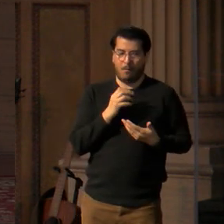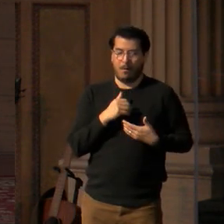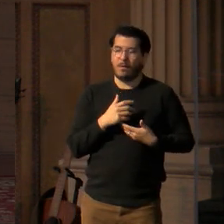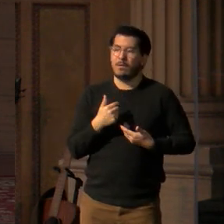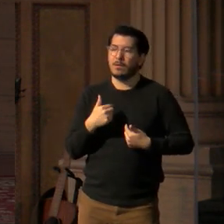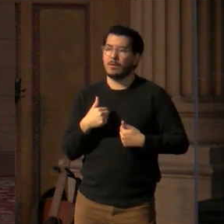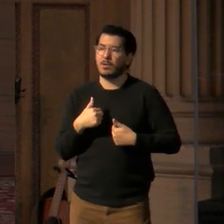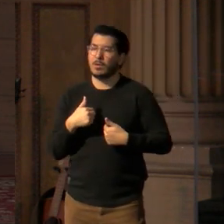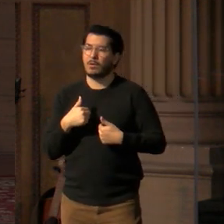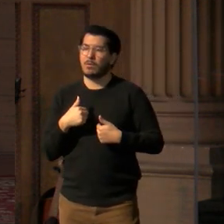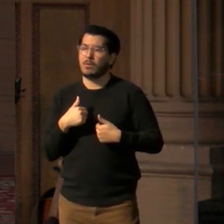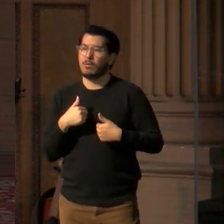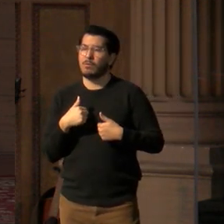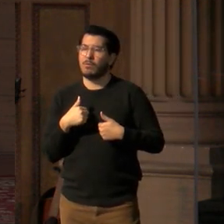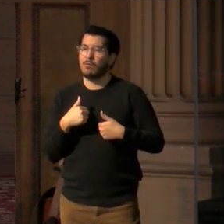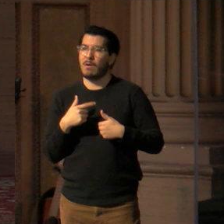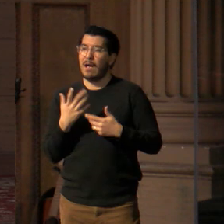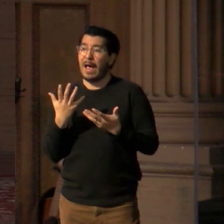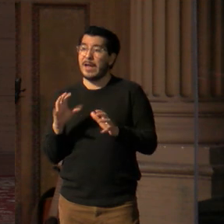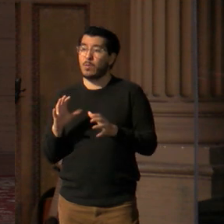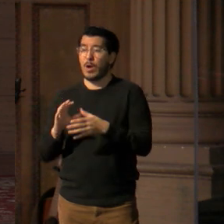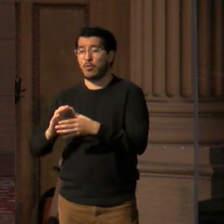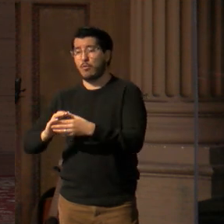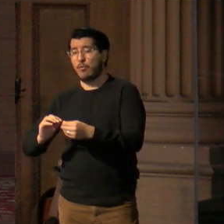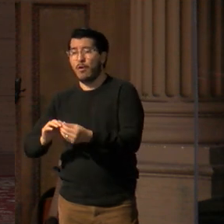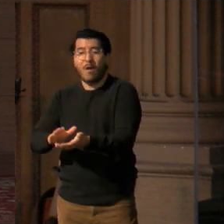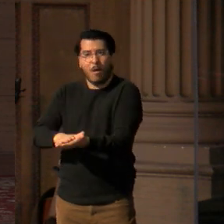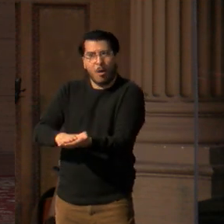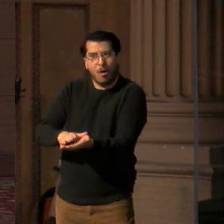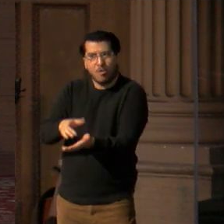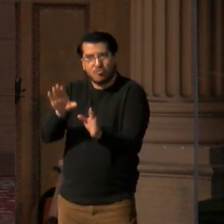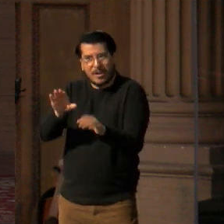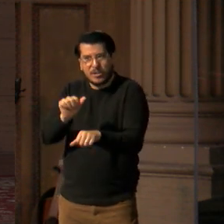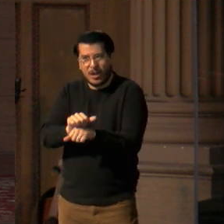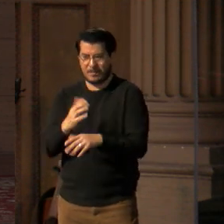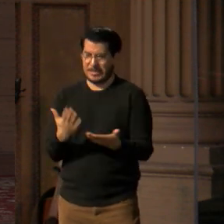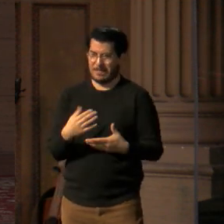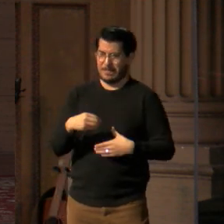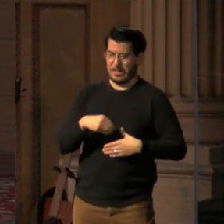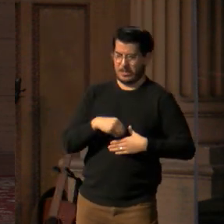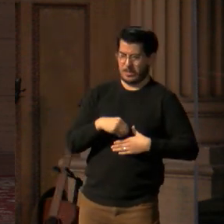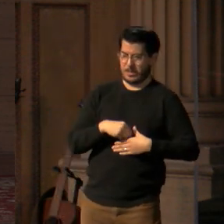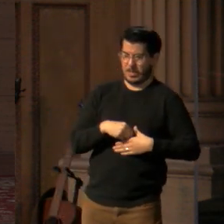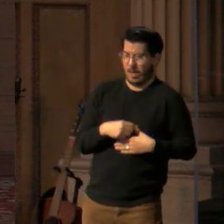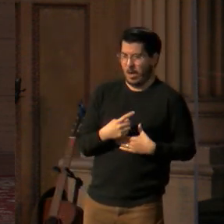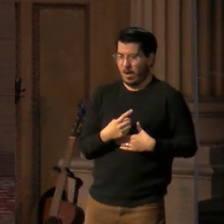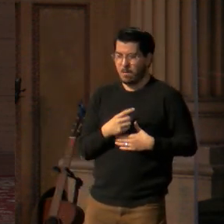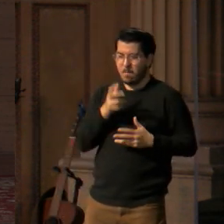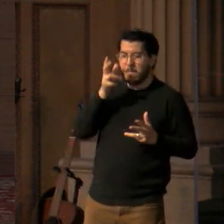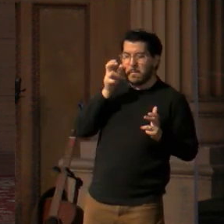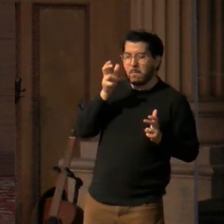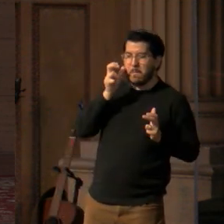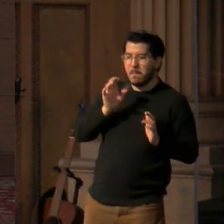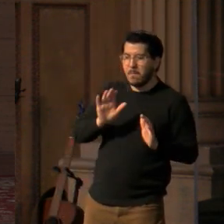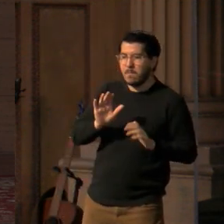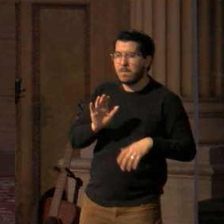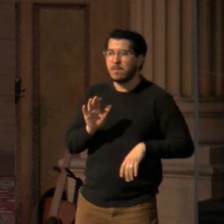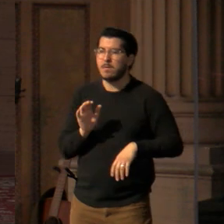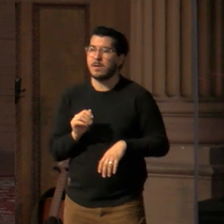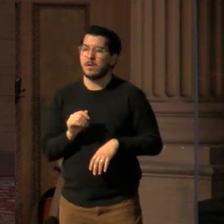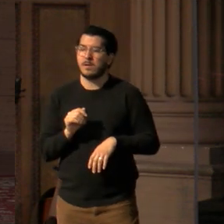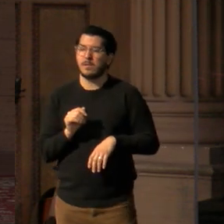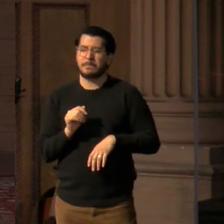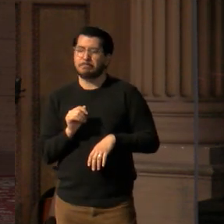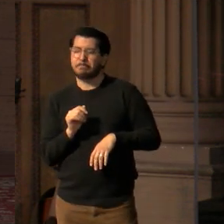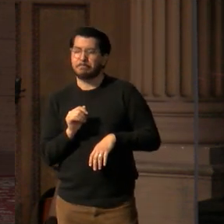fool who thought you were great when you weren't great. So I don't want to commend you. I don't want to go too far in pointing out the evidence of God's grace in your life because